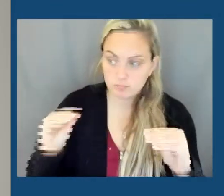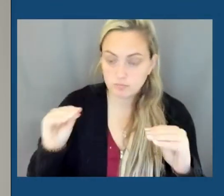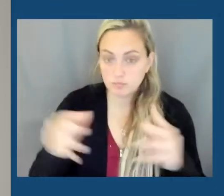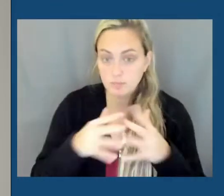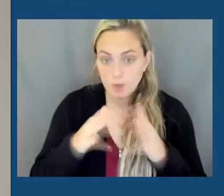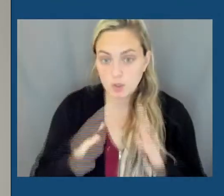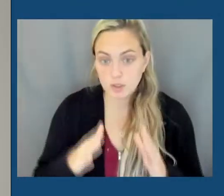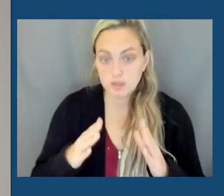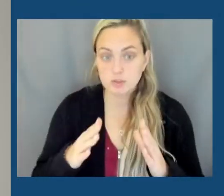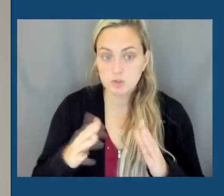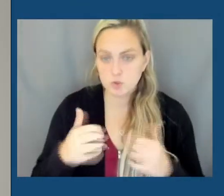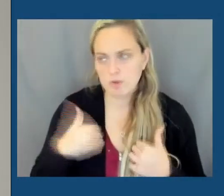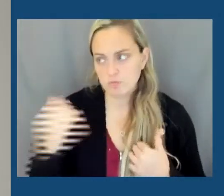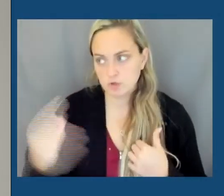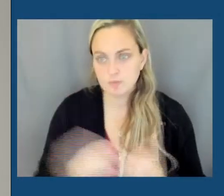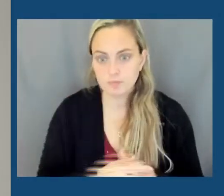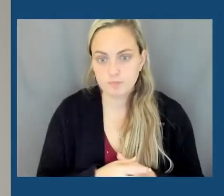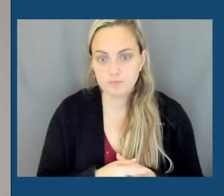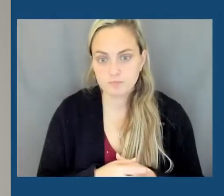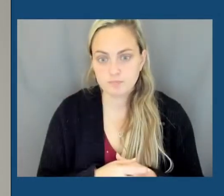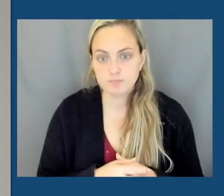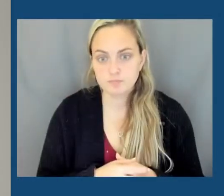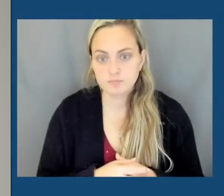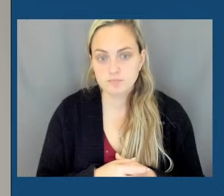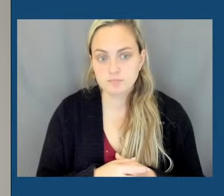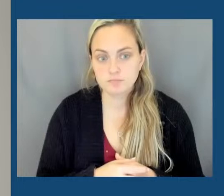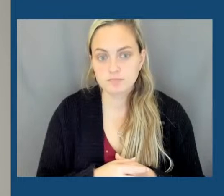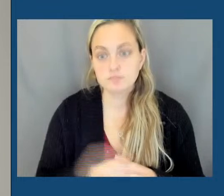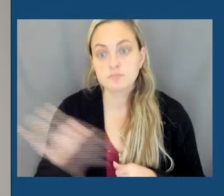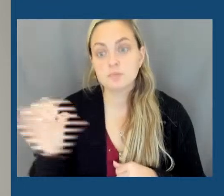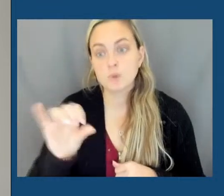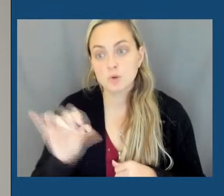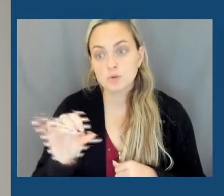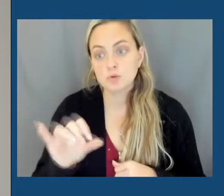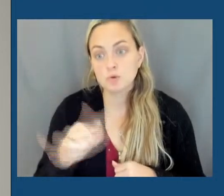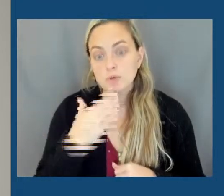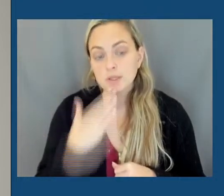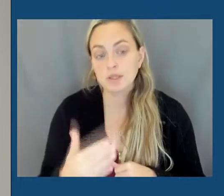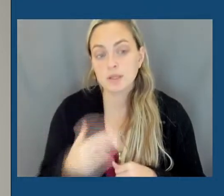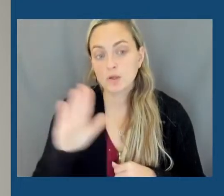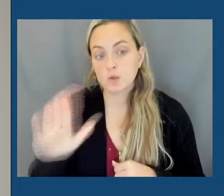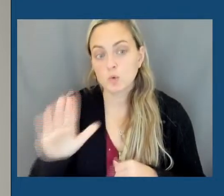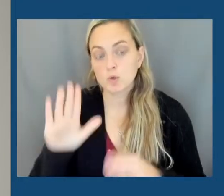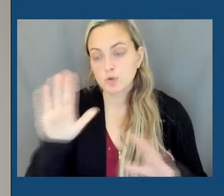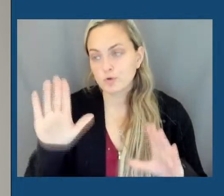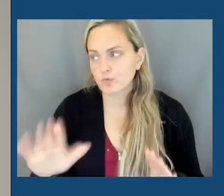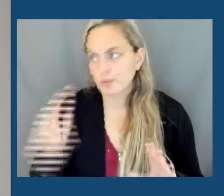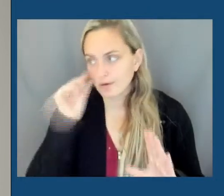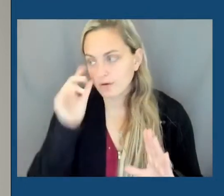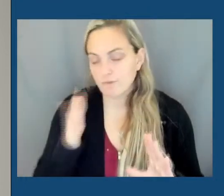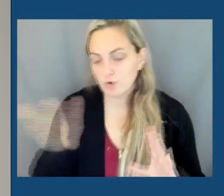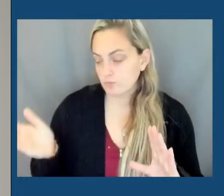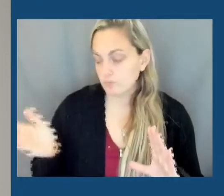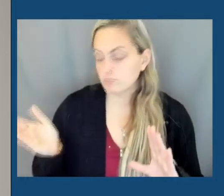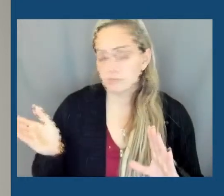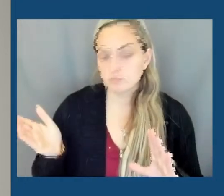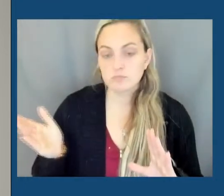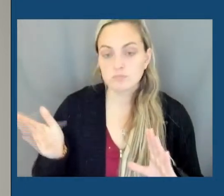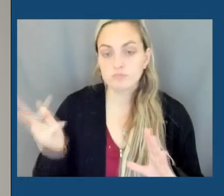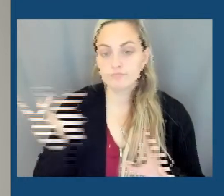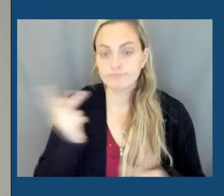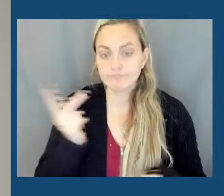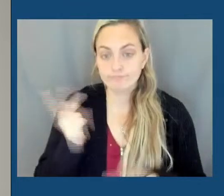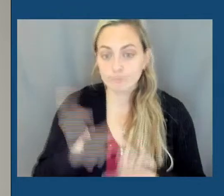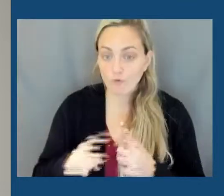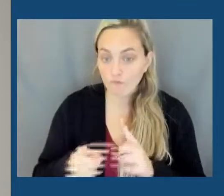to get those jobs. And I also want to thank your great governor. Your governor and I are